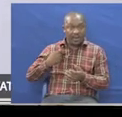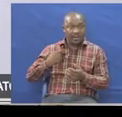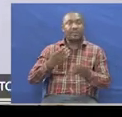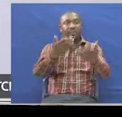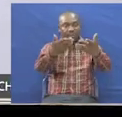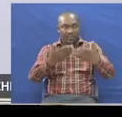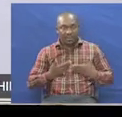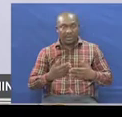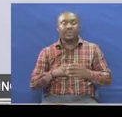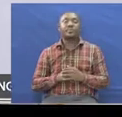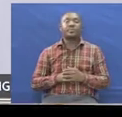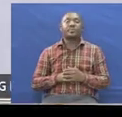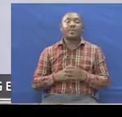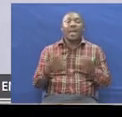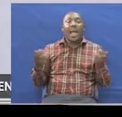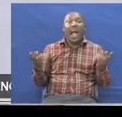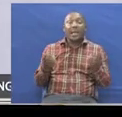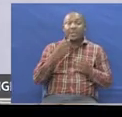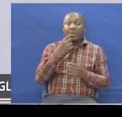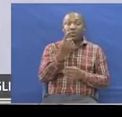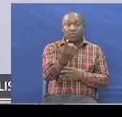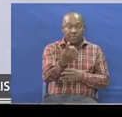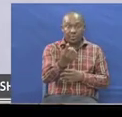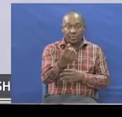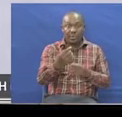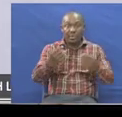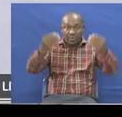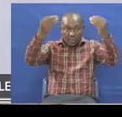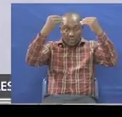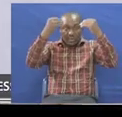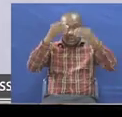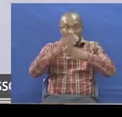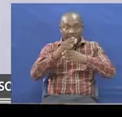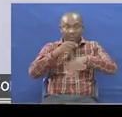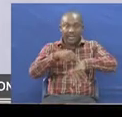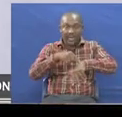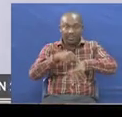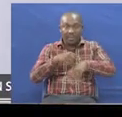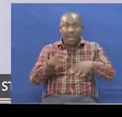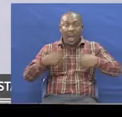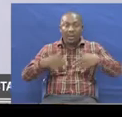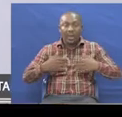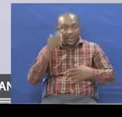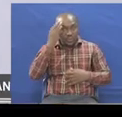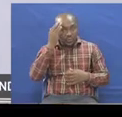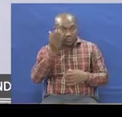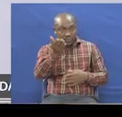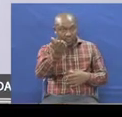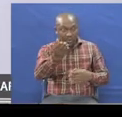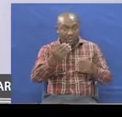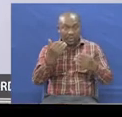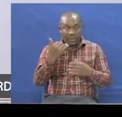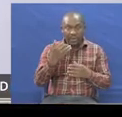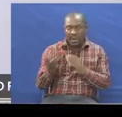period. Welcome. As I told you that we are going to learn how to tell the time, I would like you to tell me,